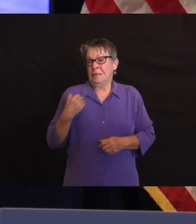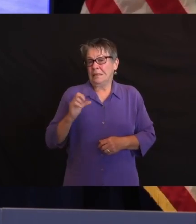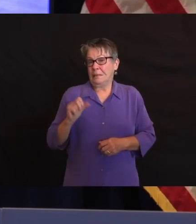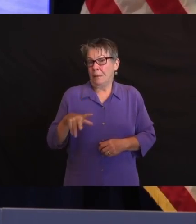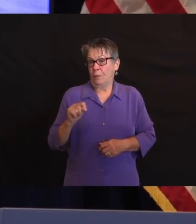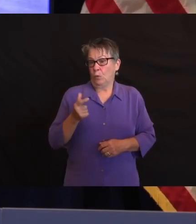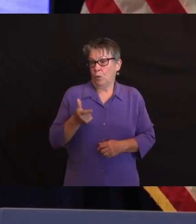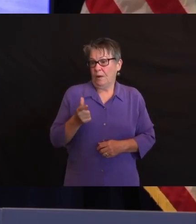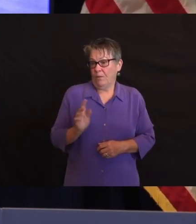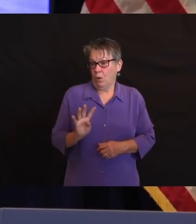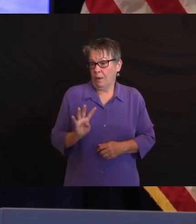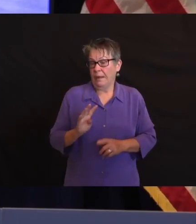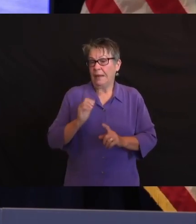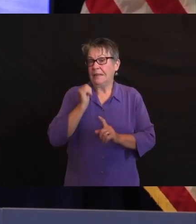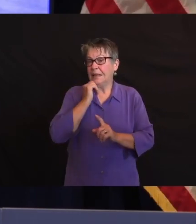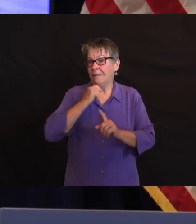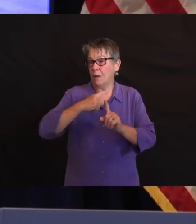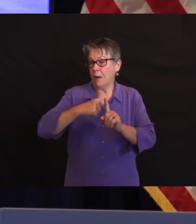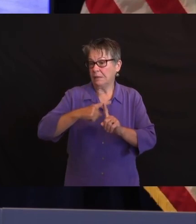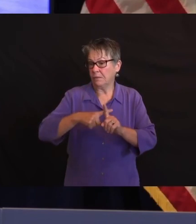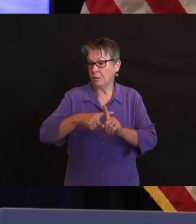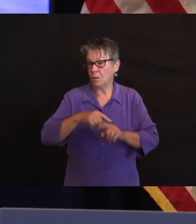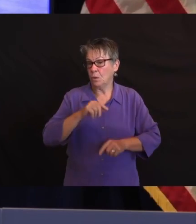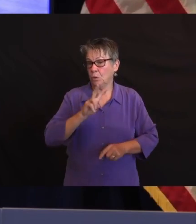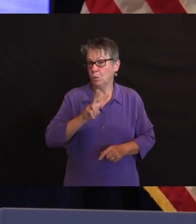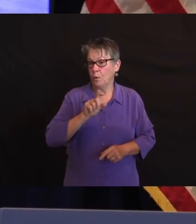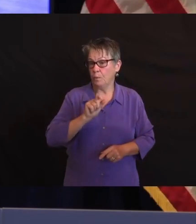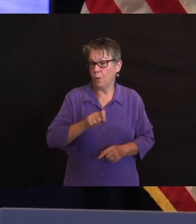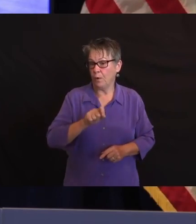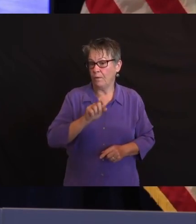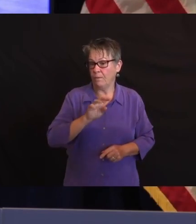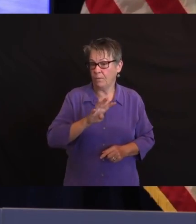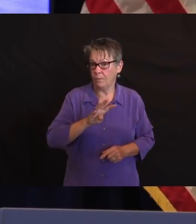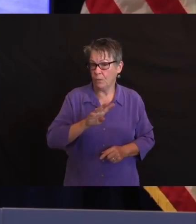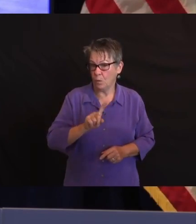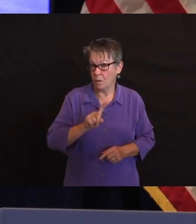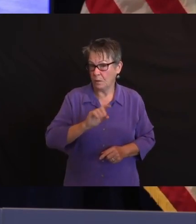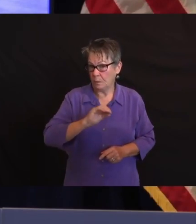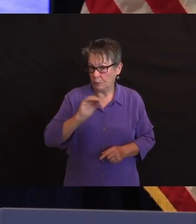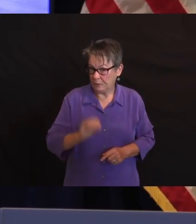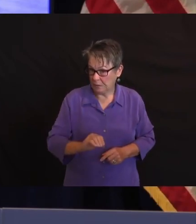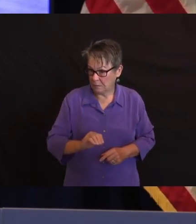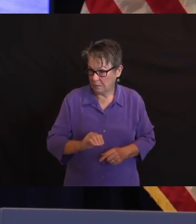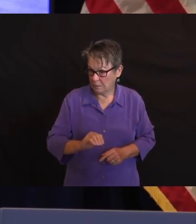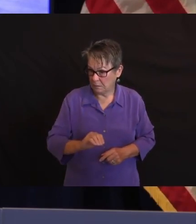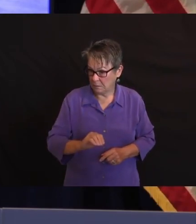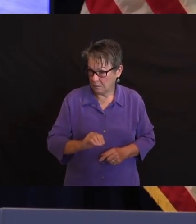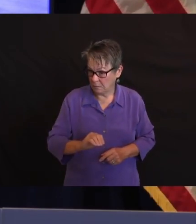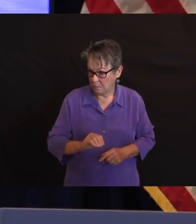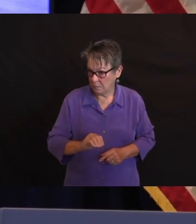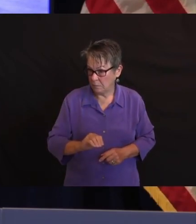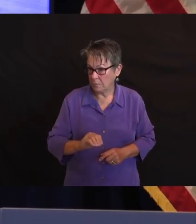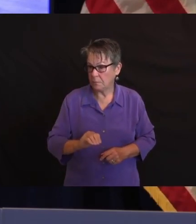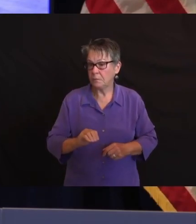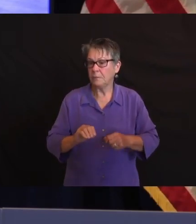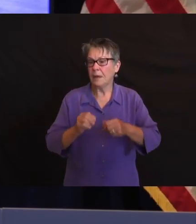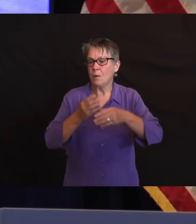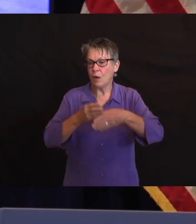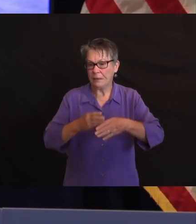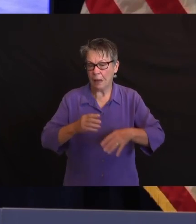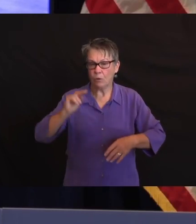2.48%. Northern part of the state reports 1.62%. The central part of the state, which includes Ocean